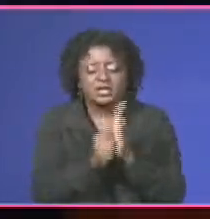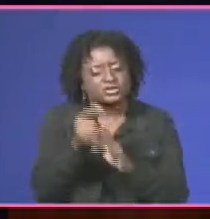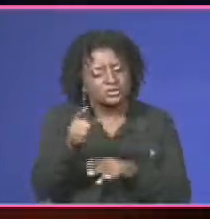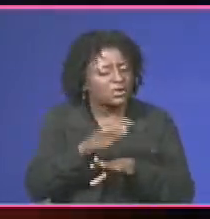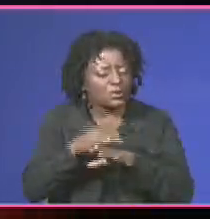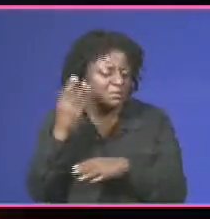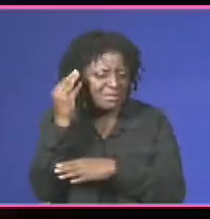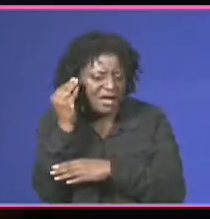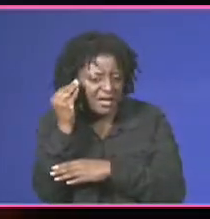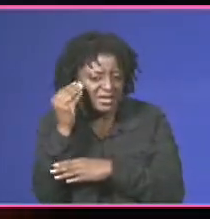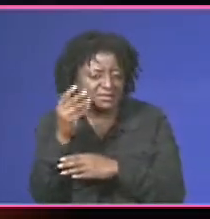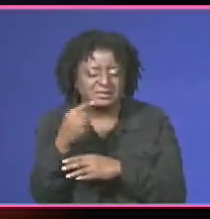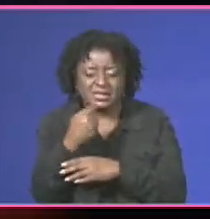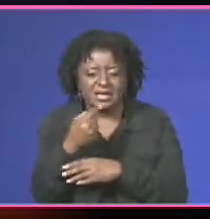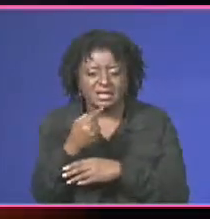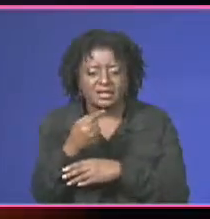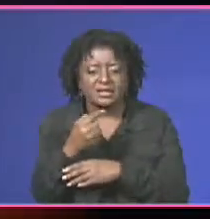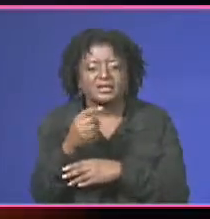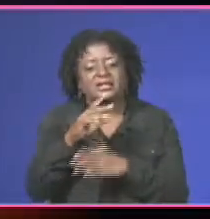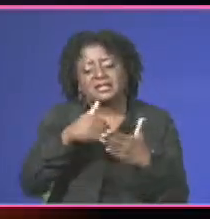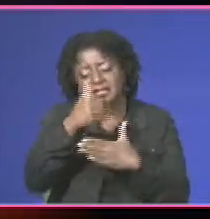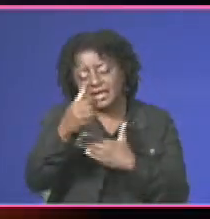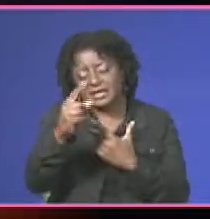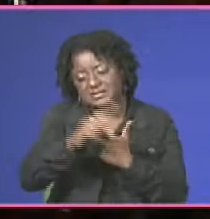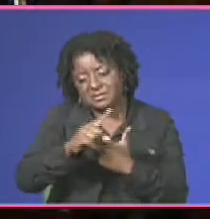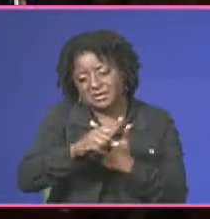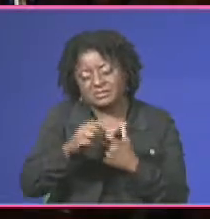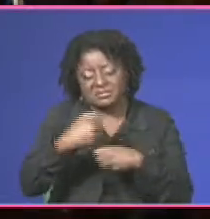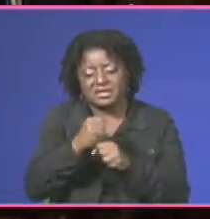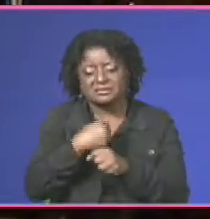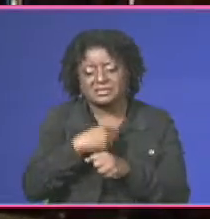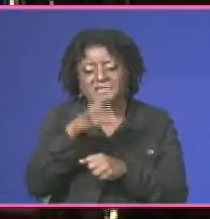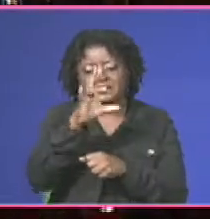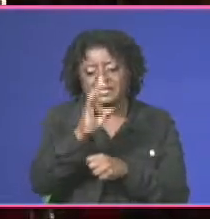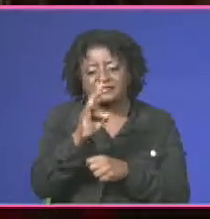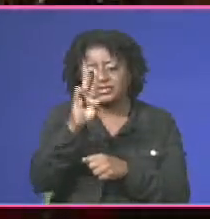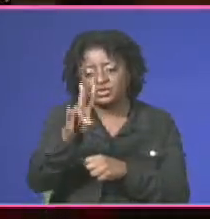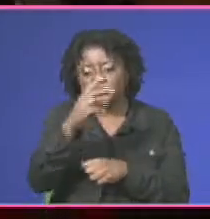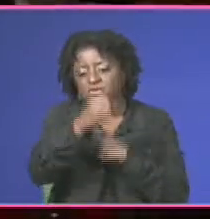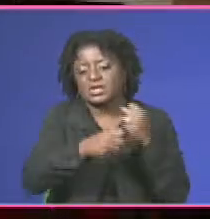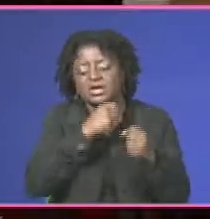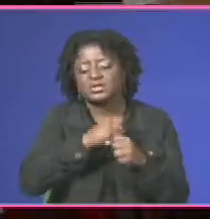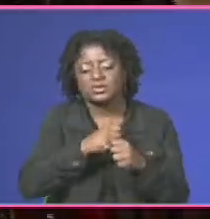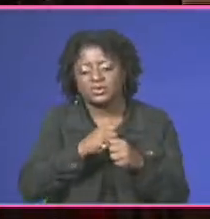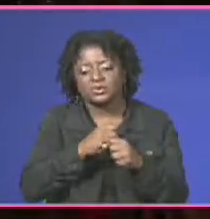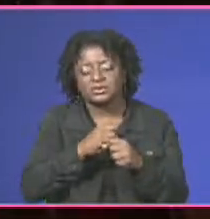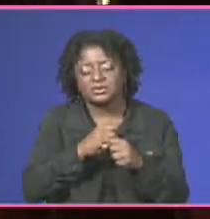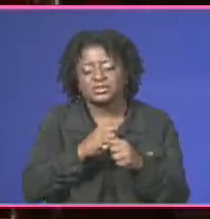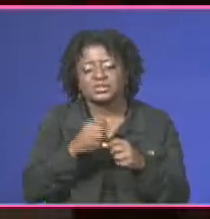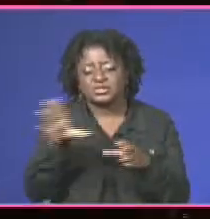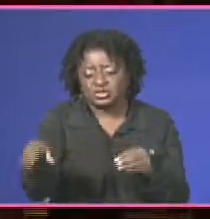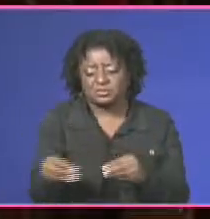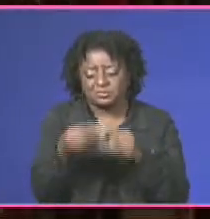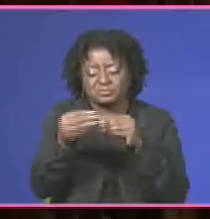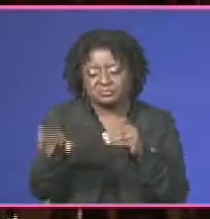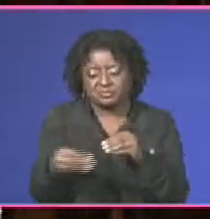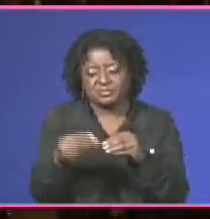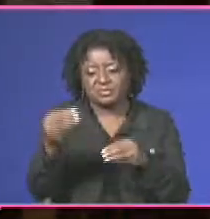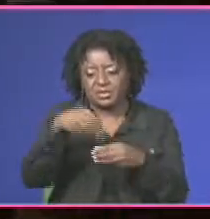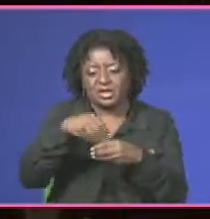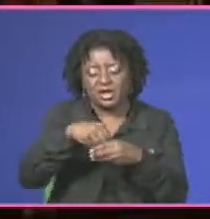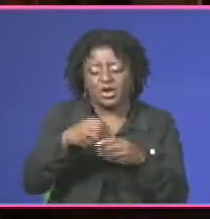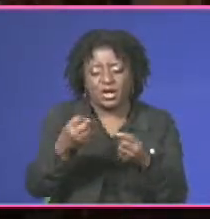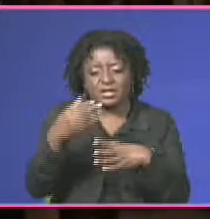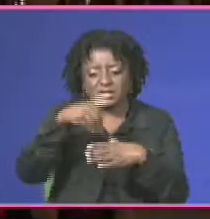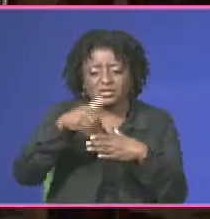not. Next month will make me 72 years of age. She's packed a lot into 71 years, as these displays in her home